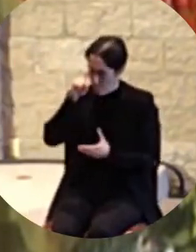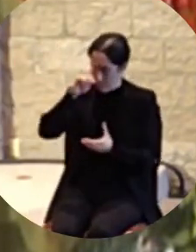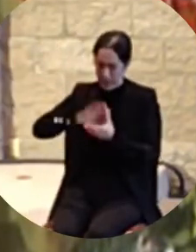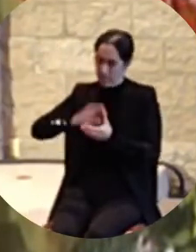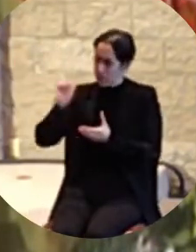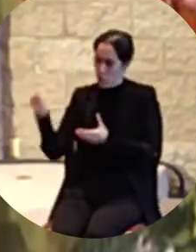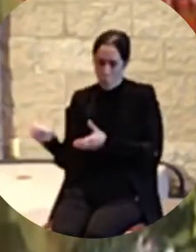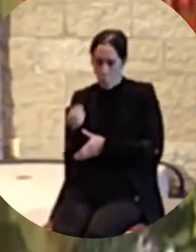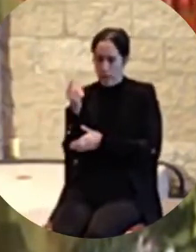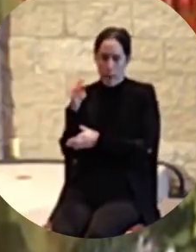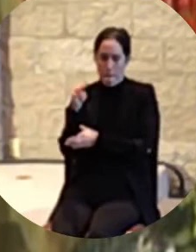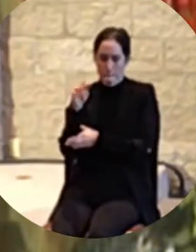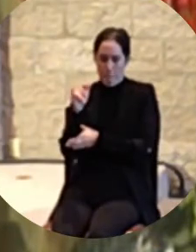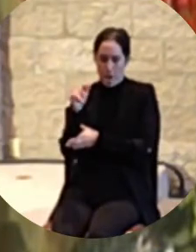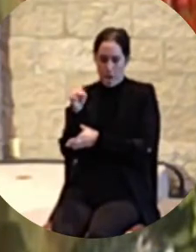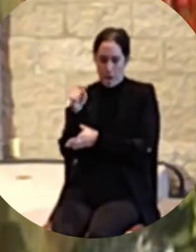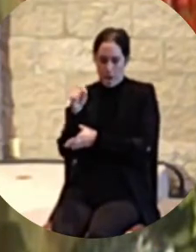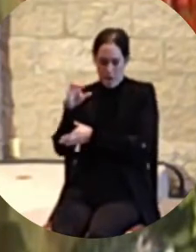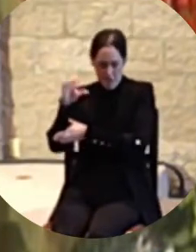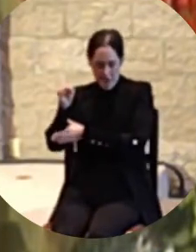acknowledge the mystery of God.